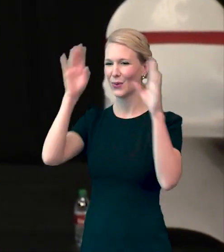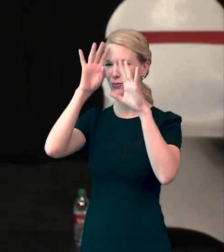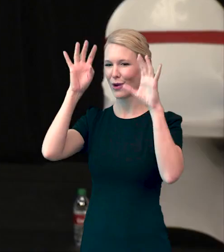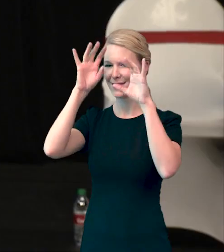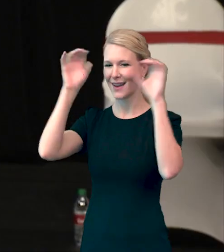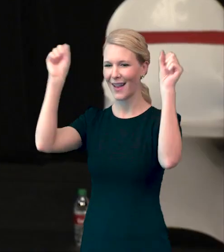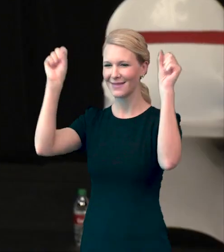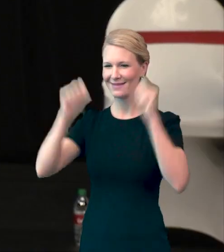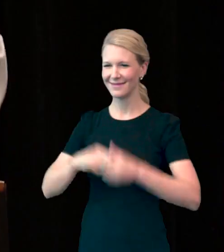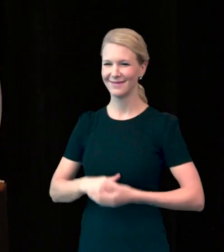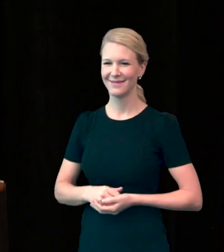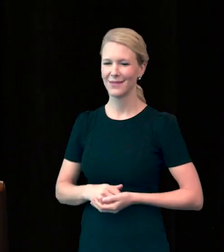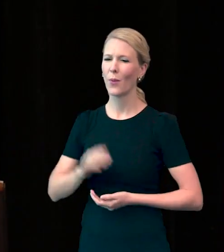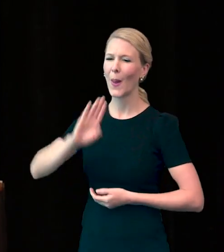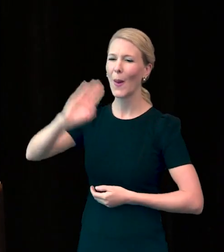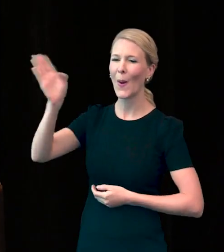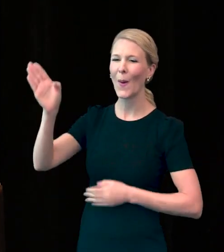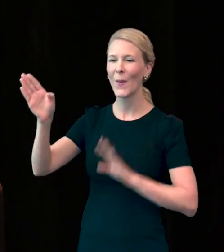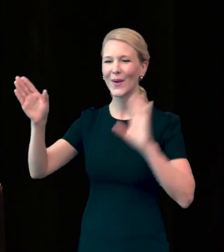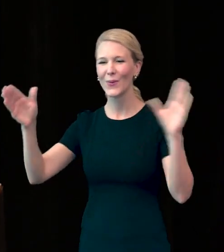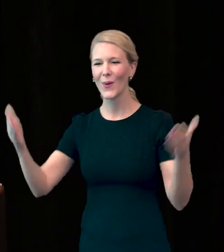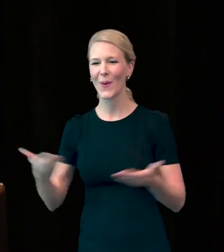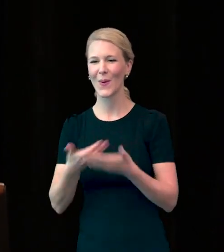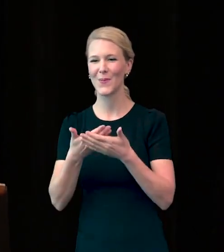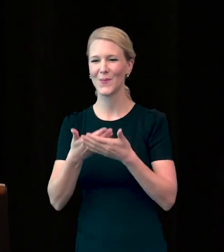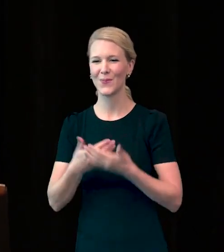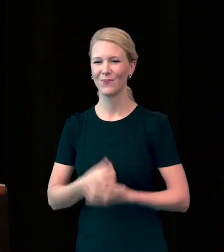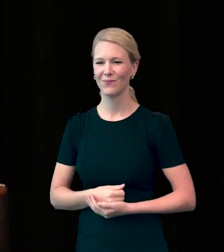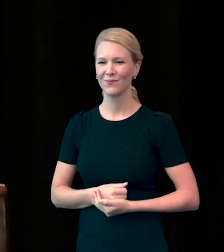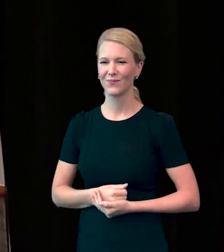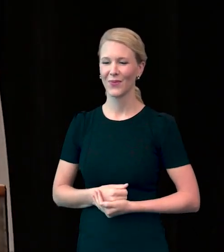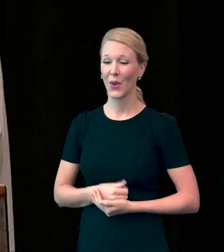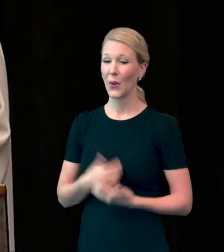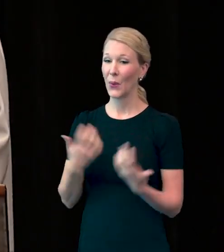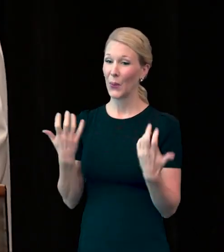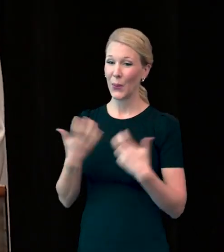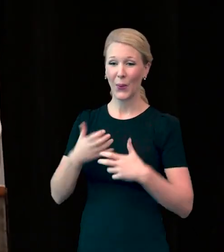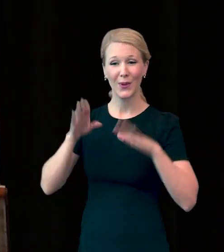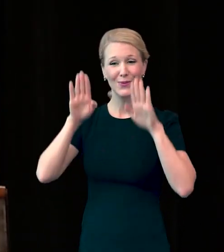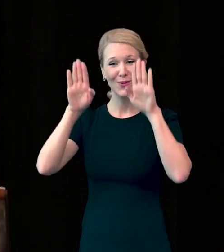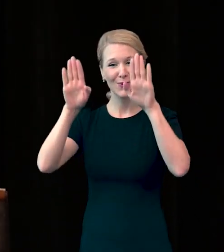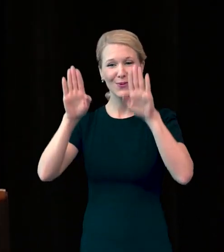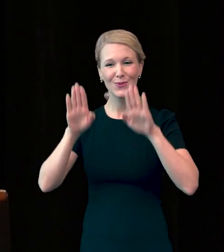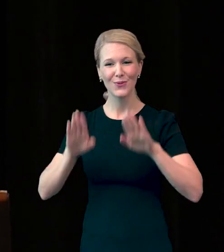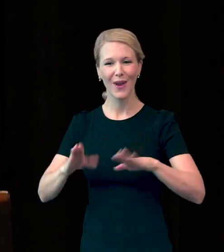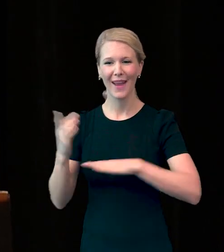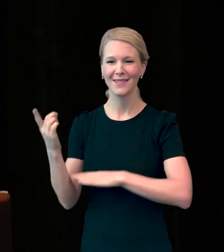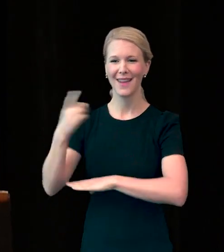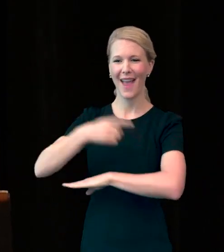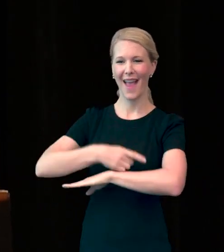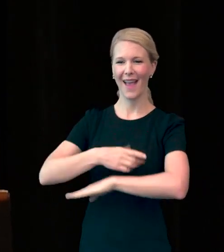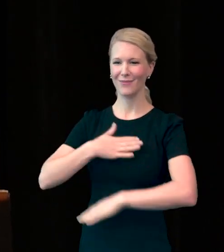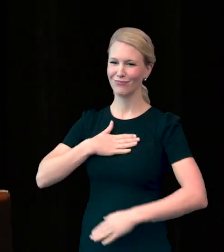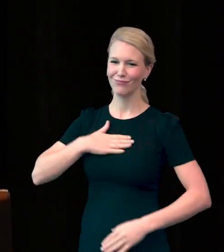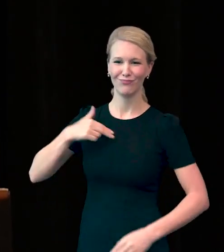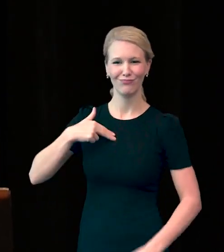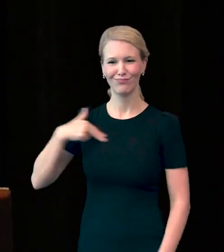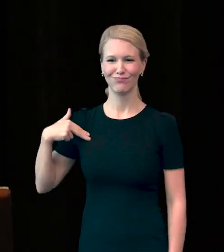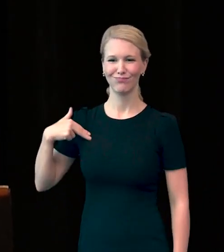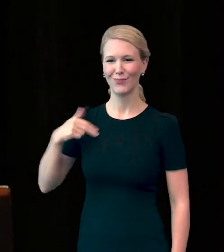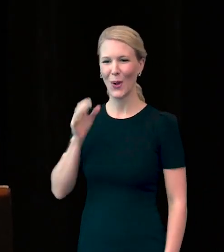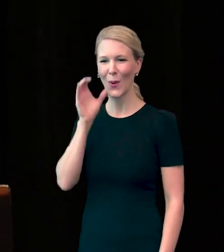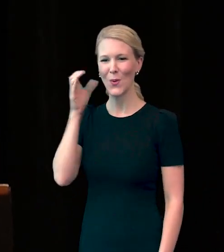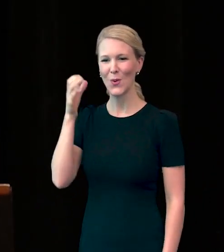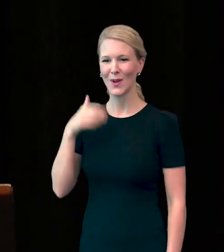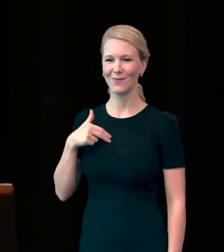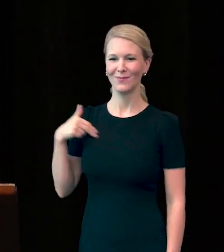Thank you, President Schultz. Hello and welcome. It is indeed a great day to be a Coug. What